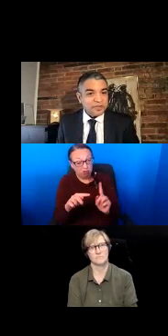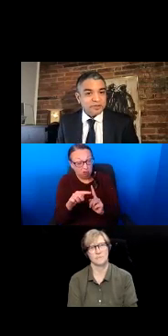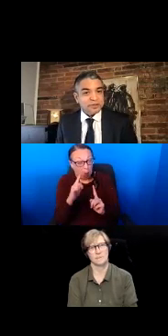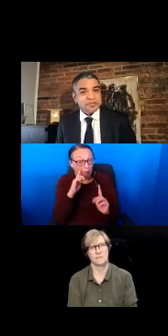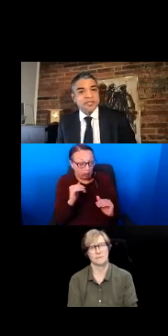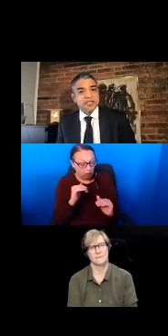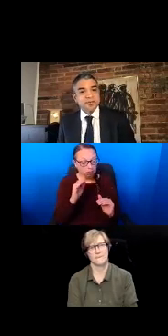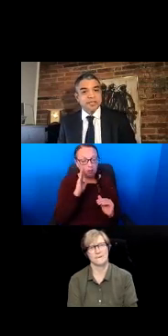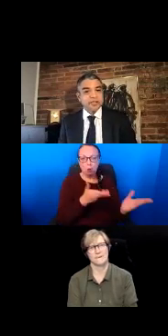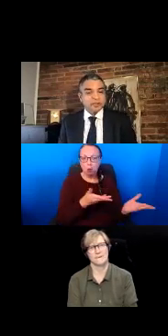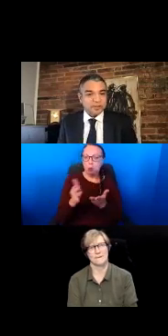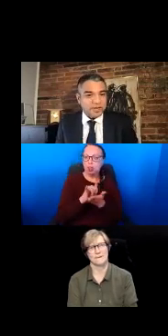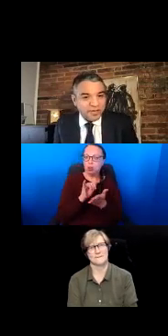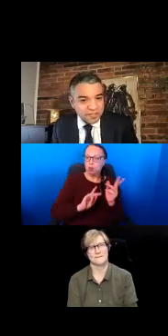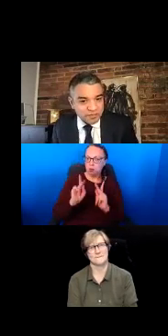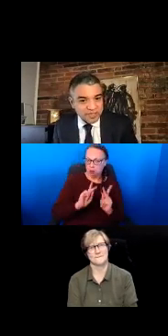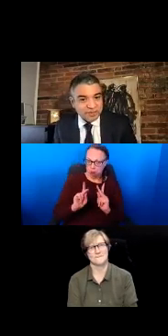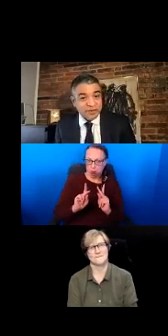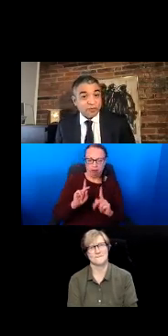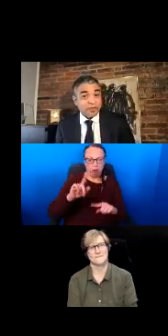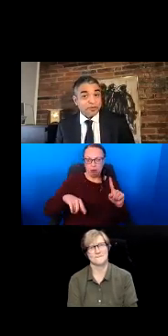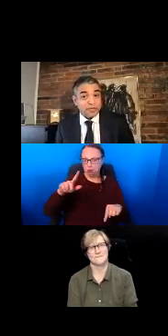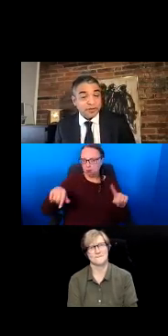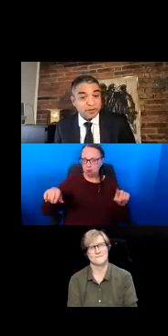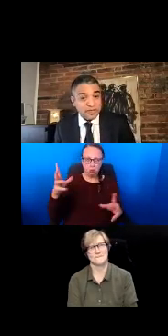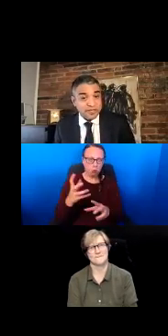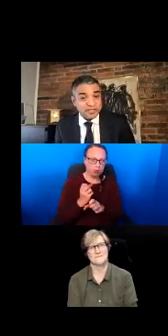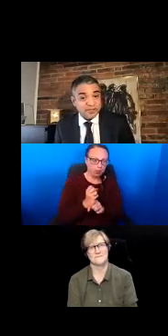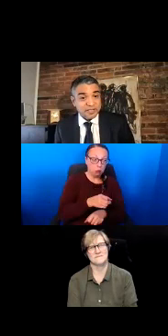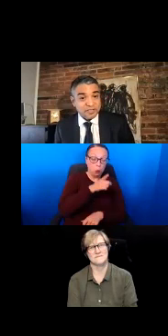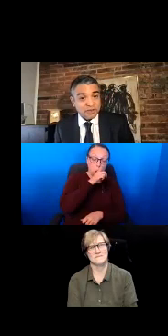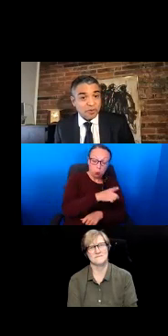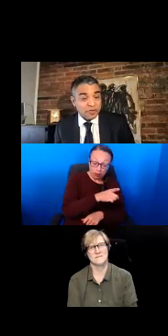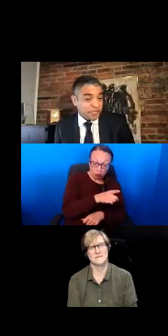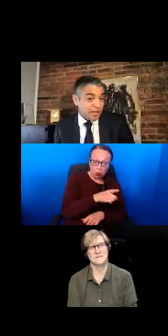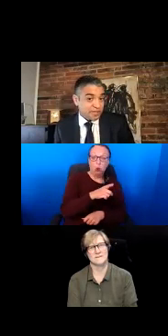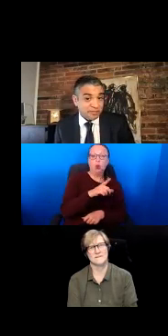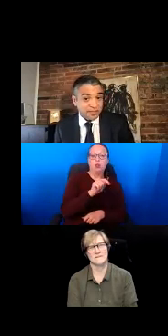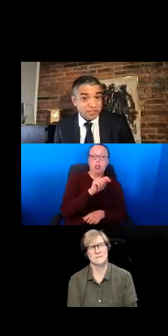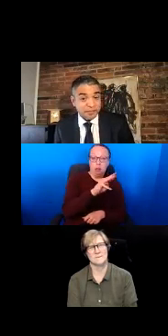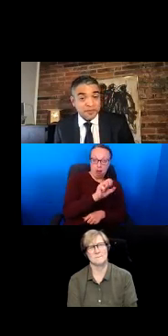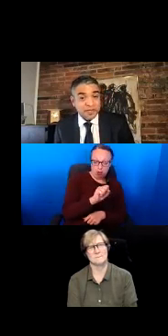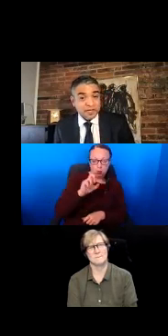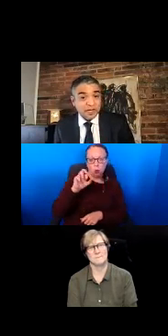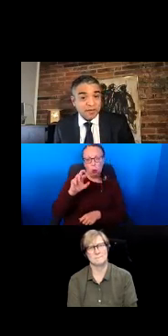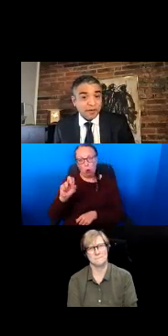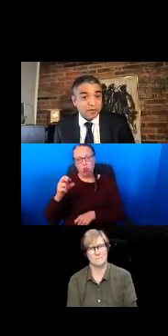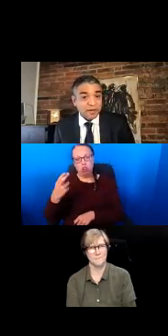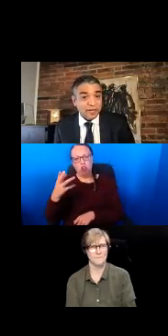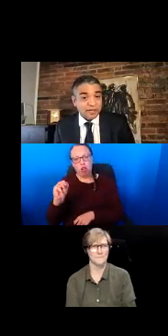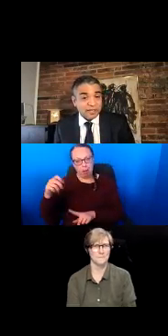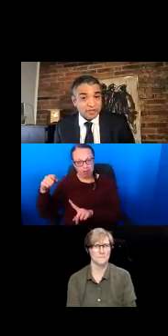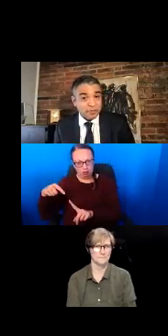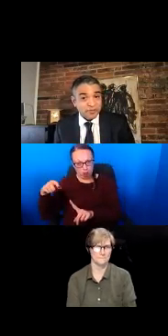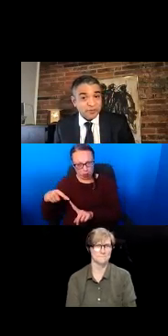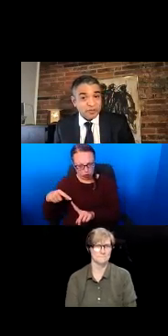bring those individuals in, and they would either be randomized to receive real transcranial magnetic stimulation or sham stimulation, followed